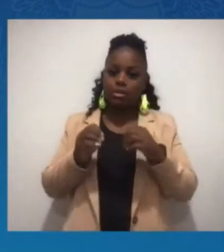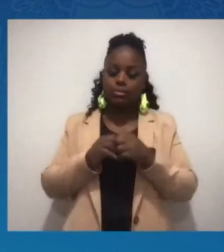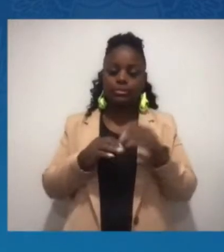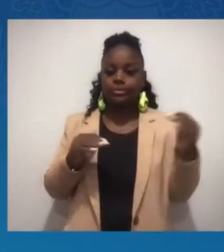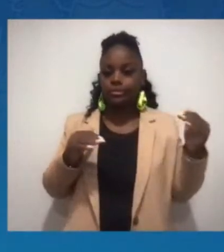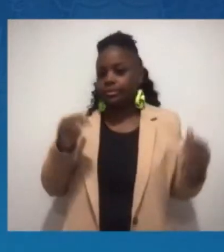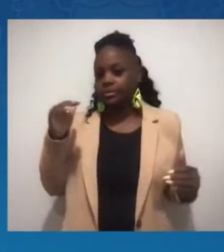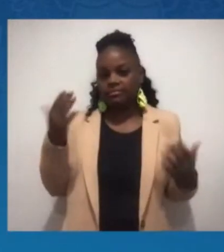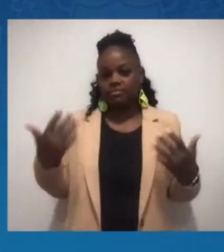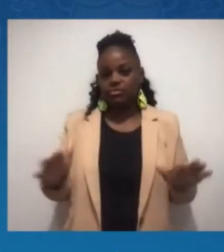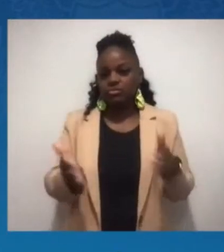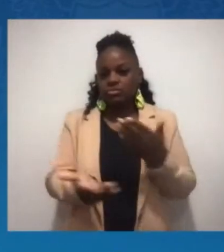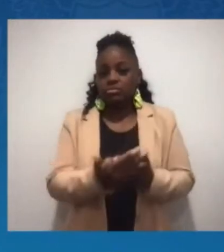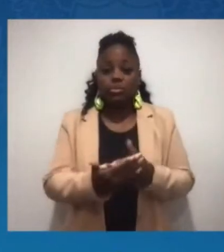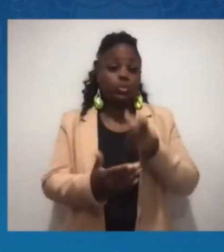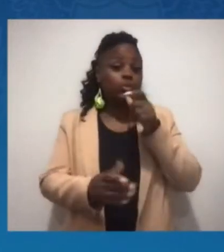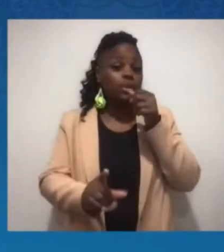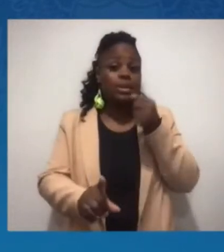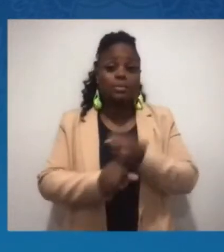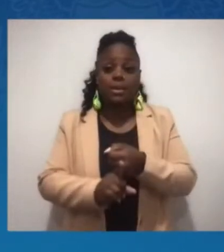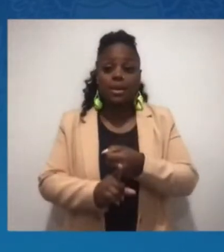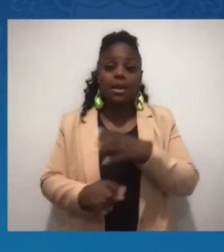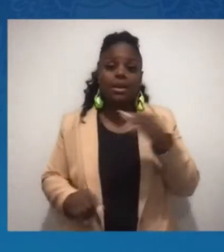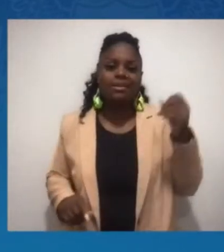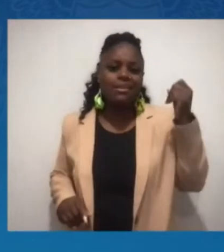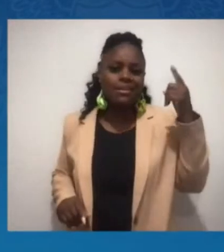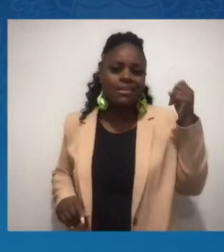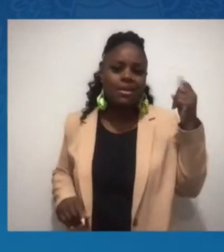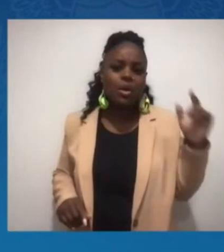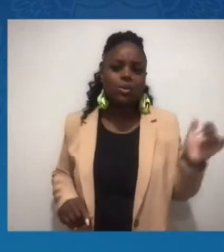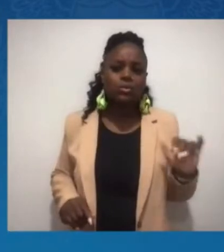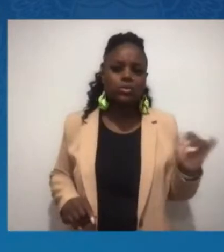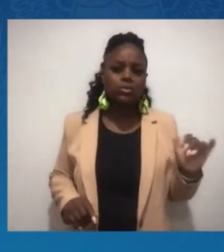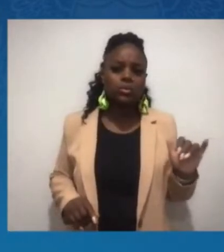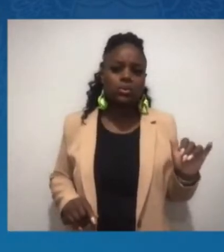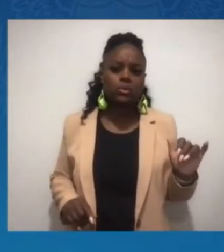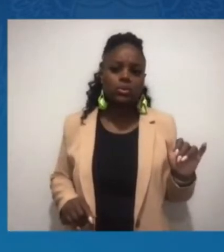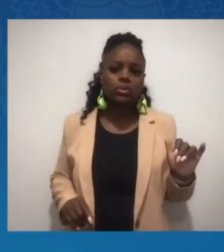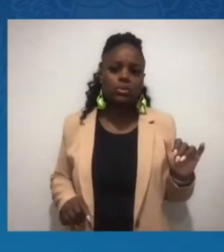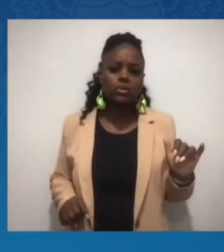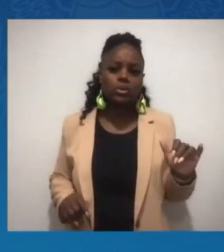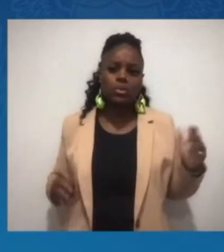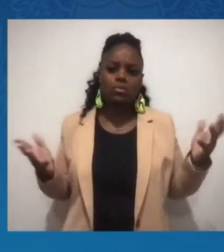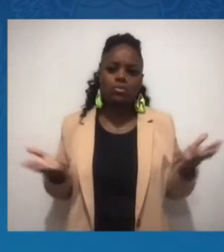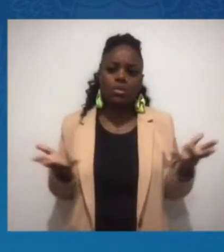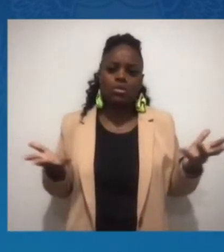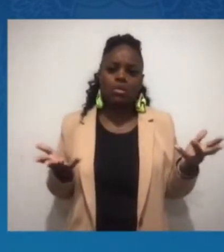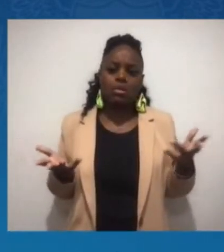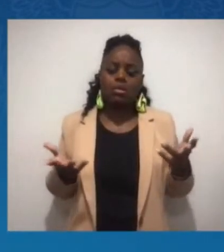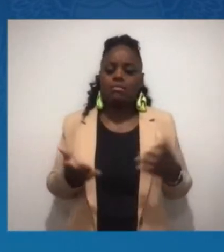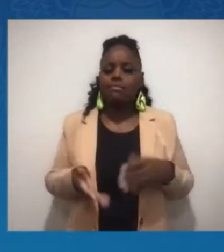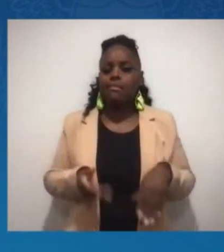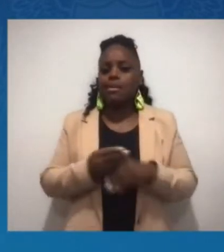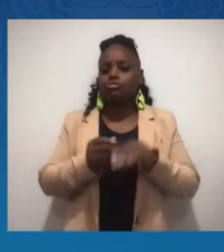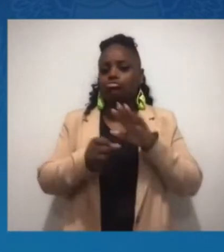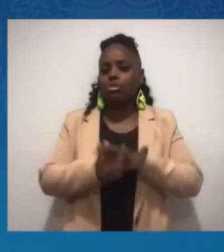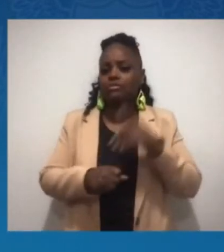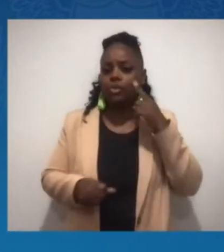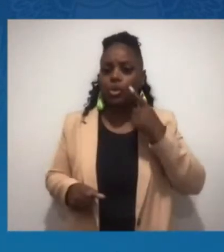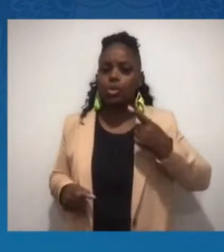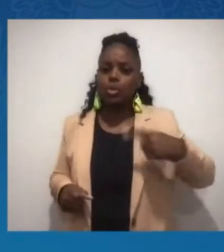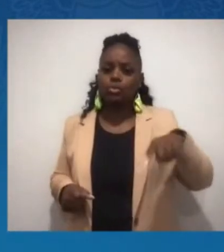affected, and to understand also the stressors that uniquely affect those populations. What